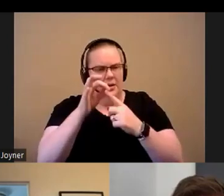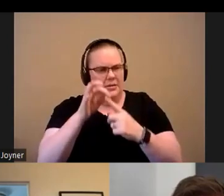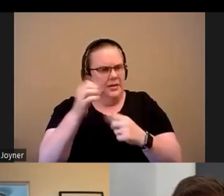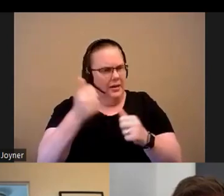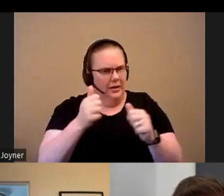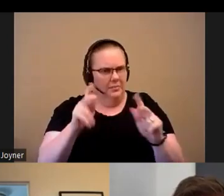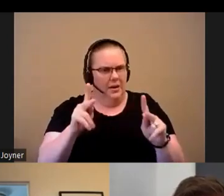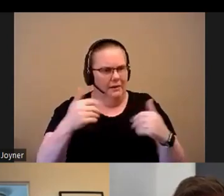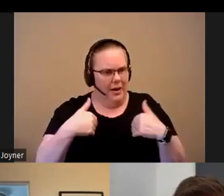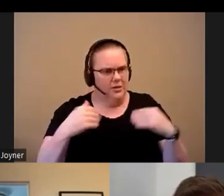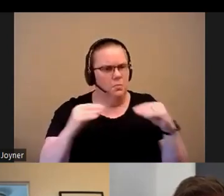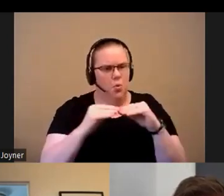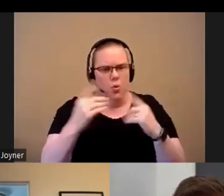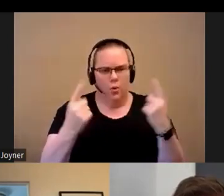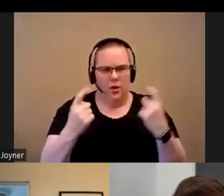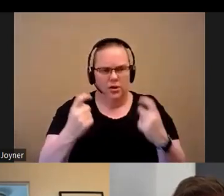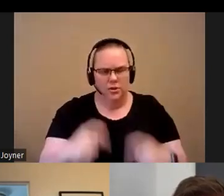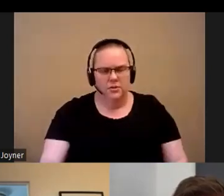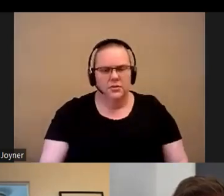questions.